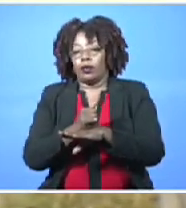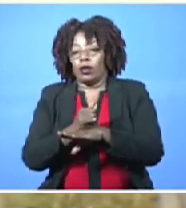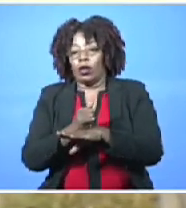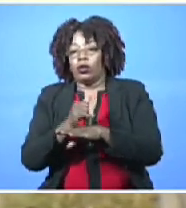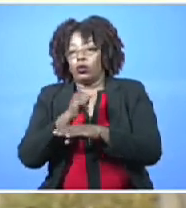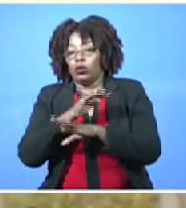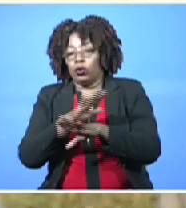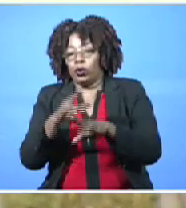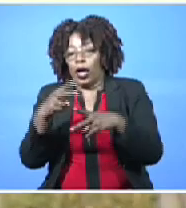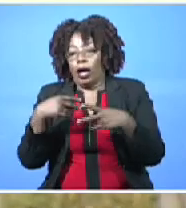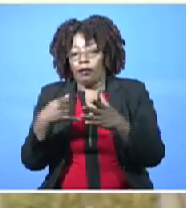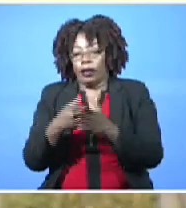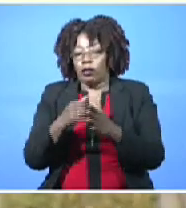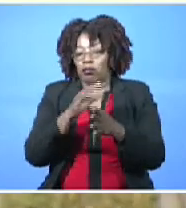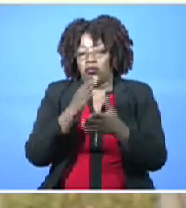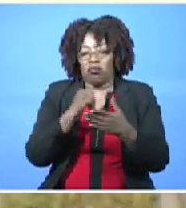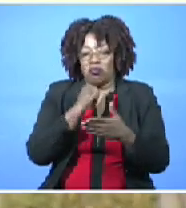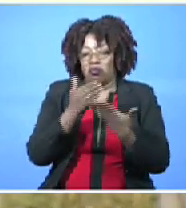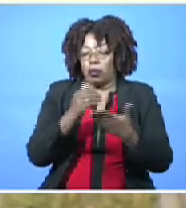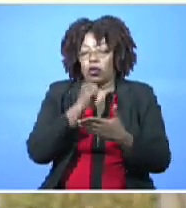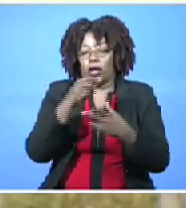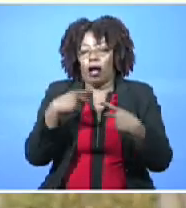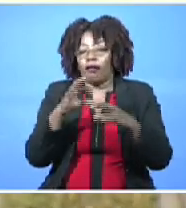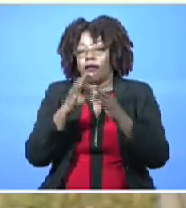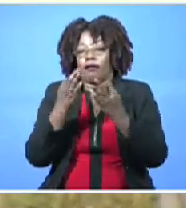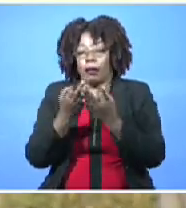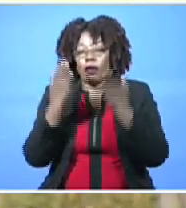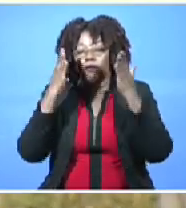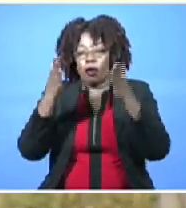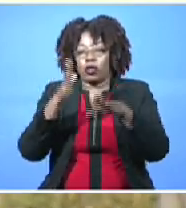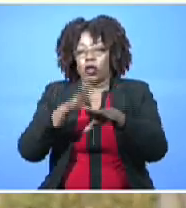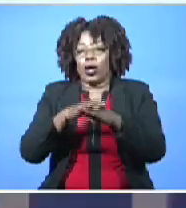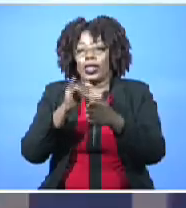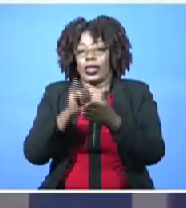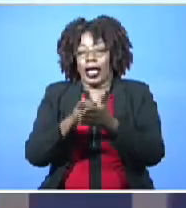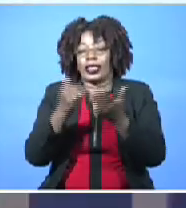down here to go to school, don't have no families or nothing down here. We're focusing on that now.